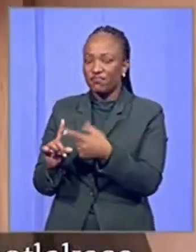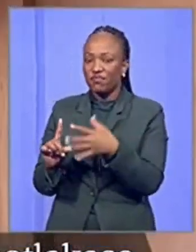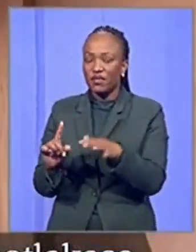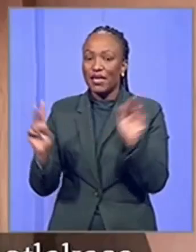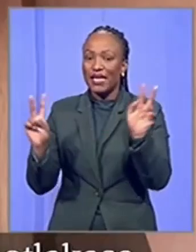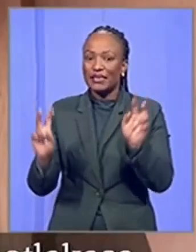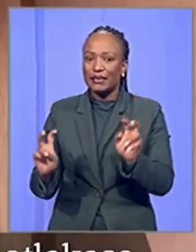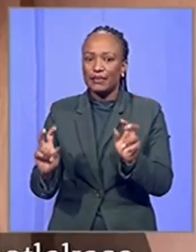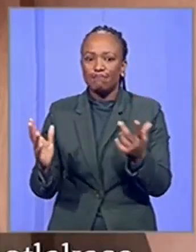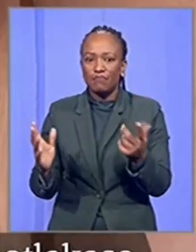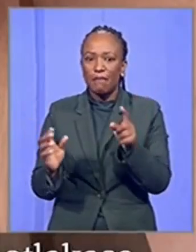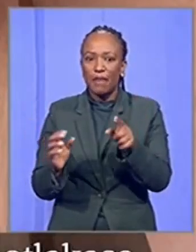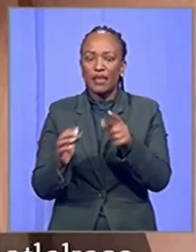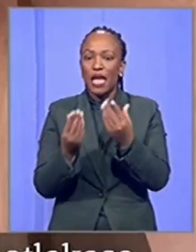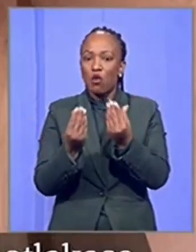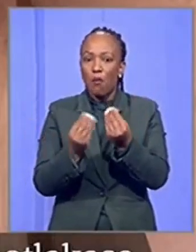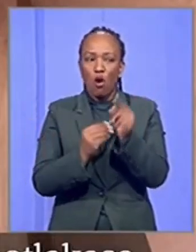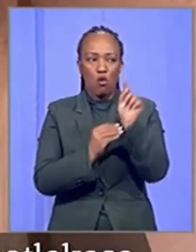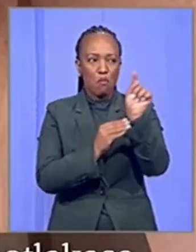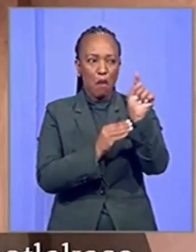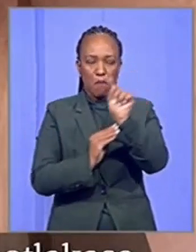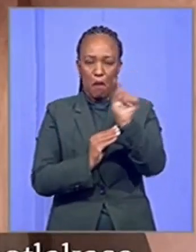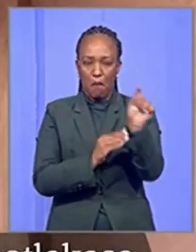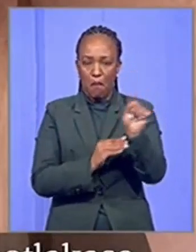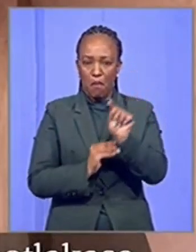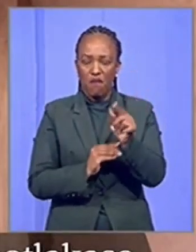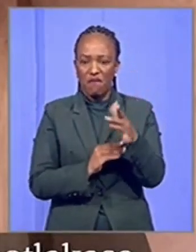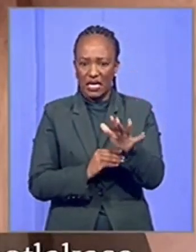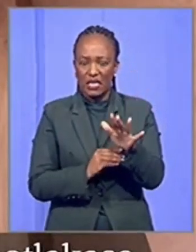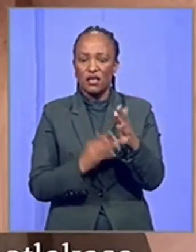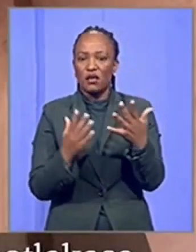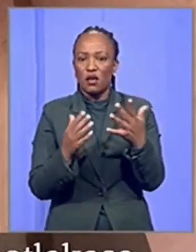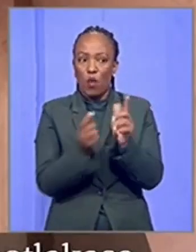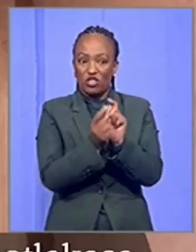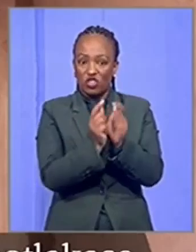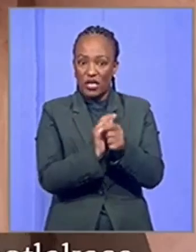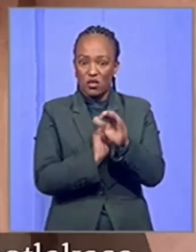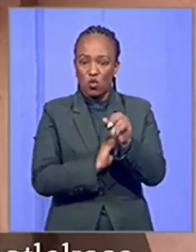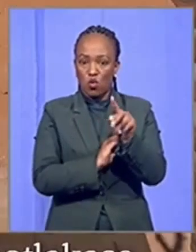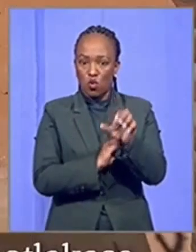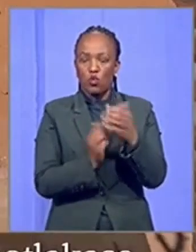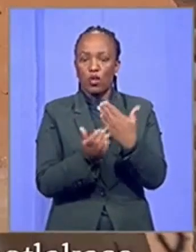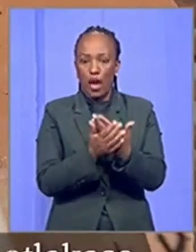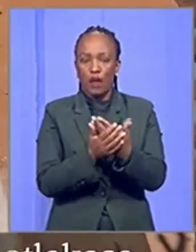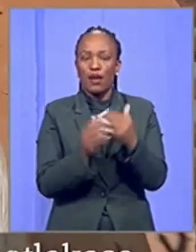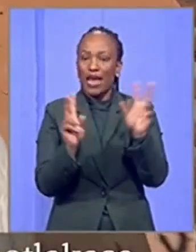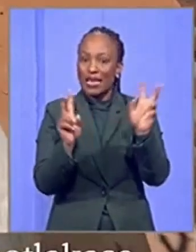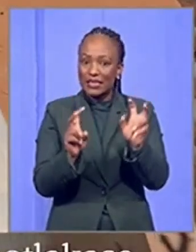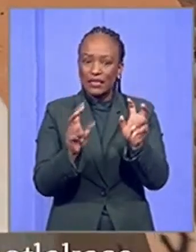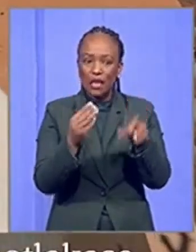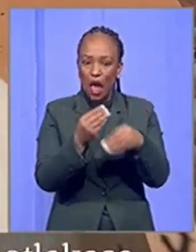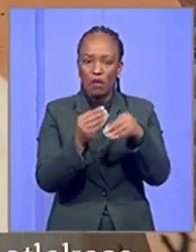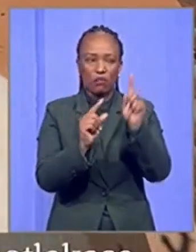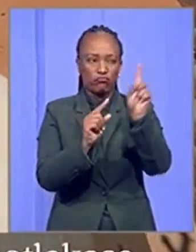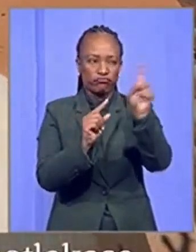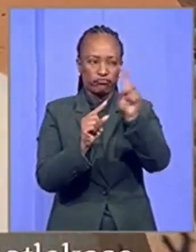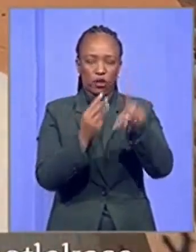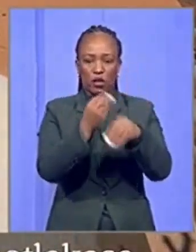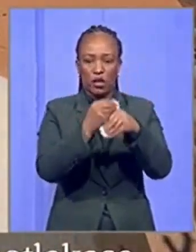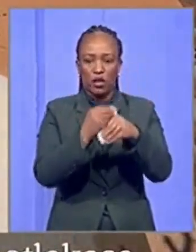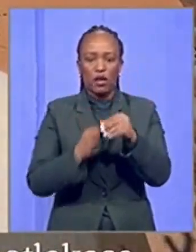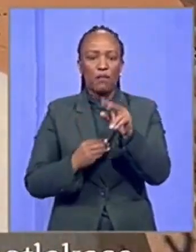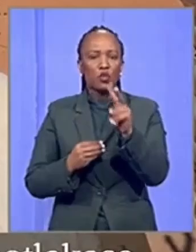a hlokago go tsenywa nomoro ye mpšha goba go beakanya leswa gore a kgone go amogela motlakase. Ke na le 2 weeks ke ile Eskom